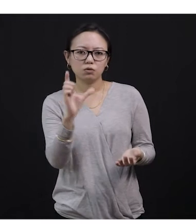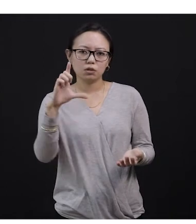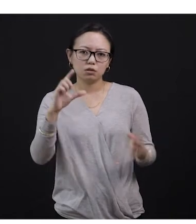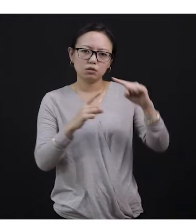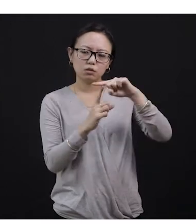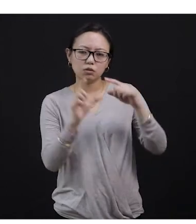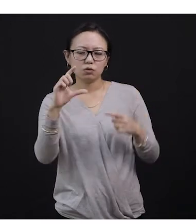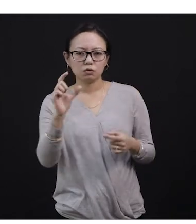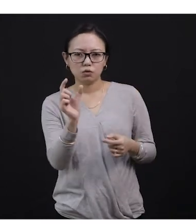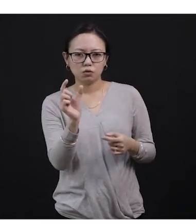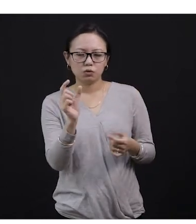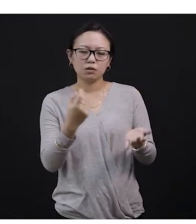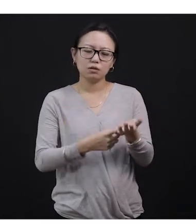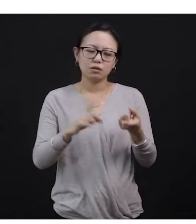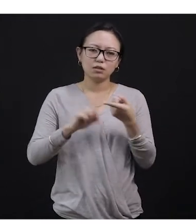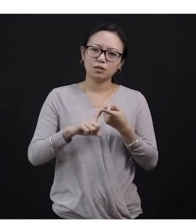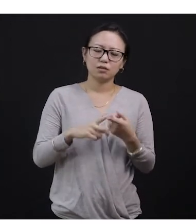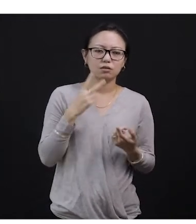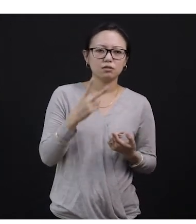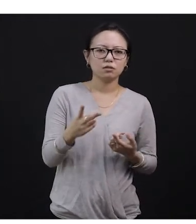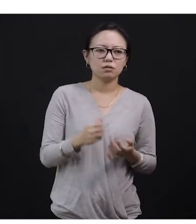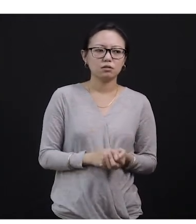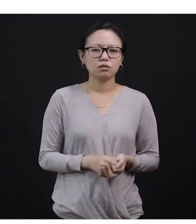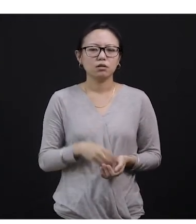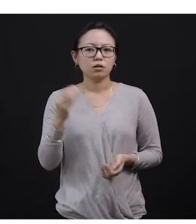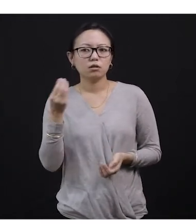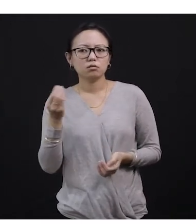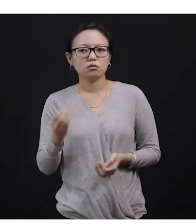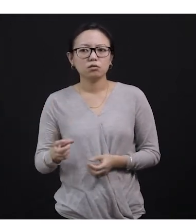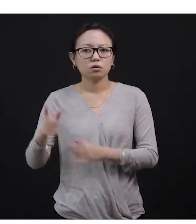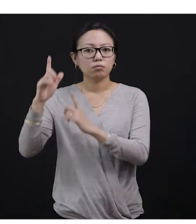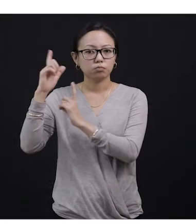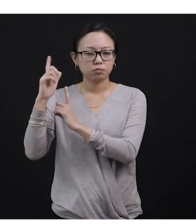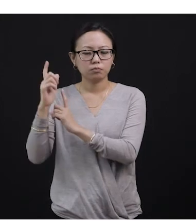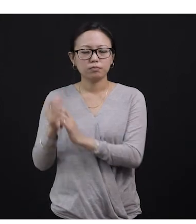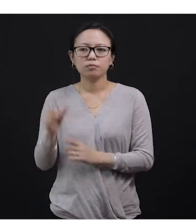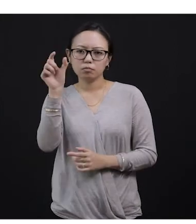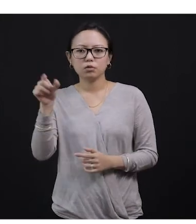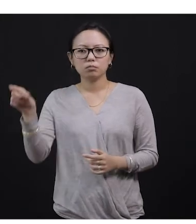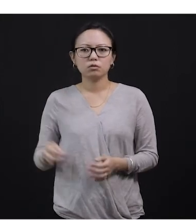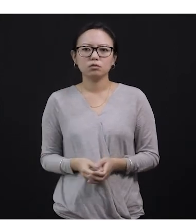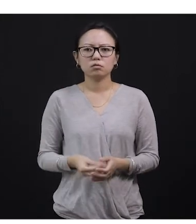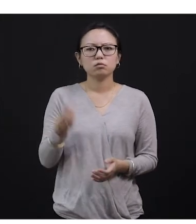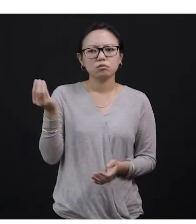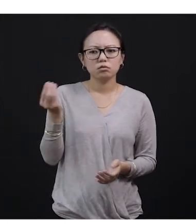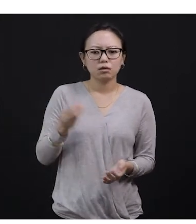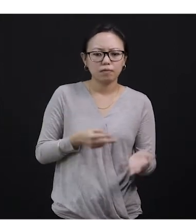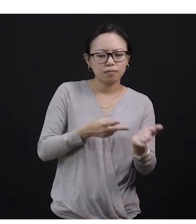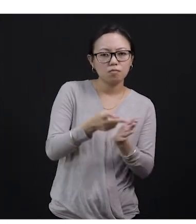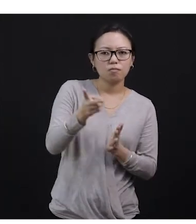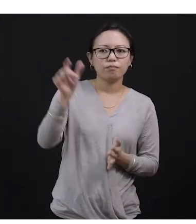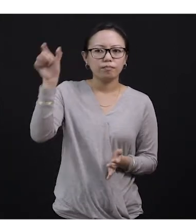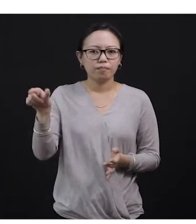entire society, right? Because some people are soldiers, some are artisans, and there are farmers